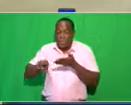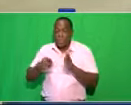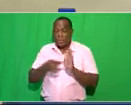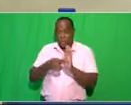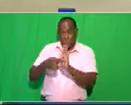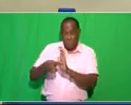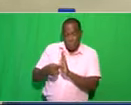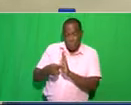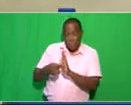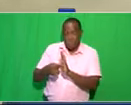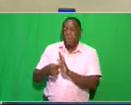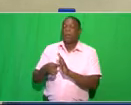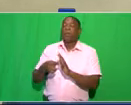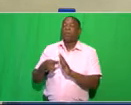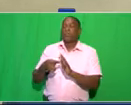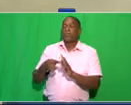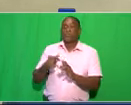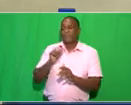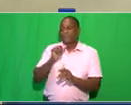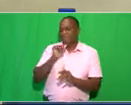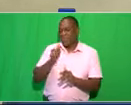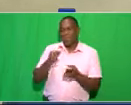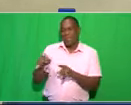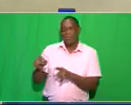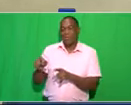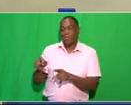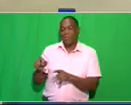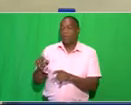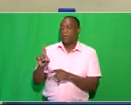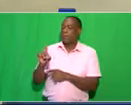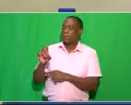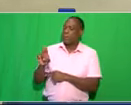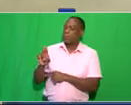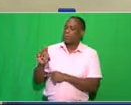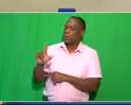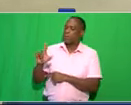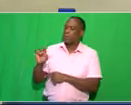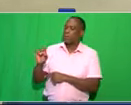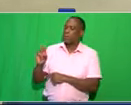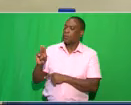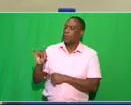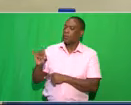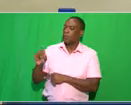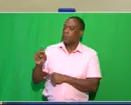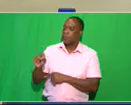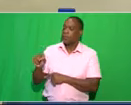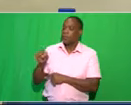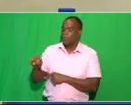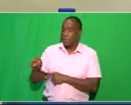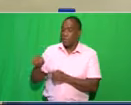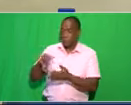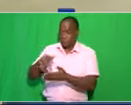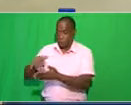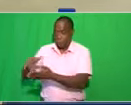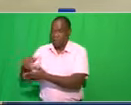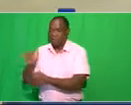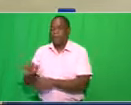the end of the program. But before that, we must take a quick break. And when we come back, we will